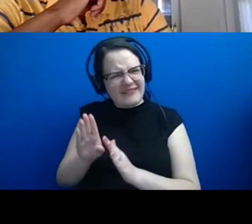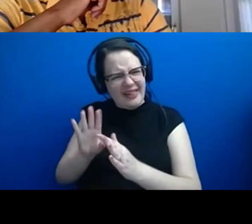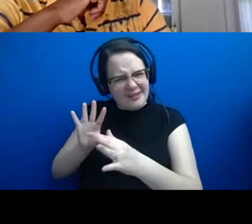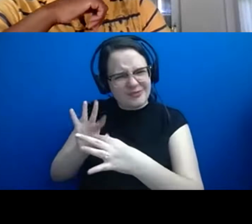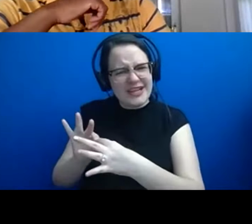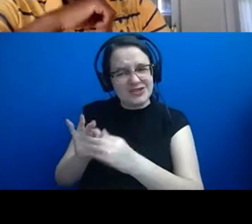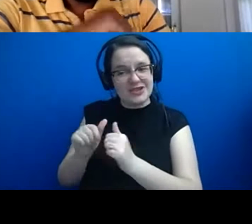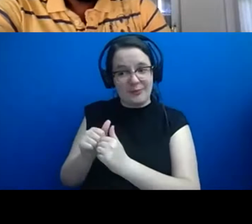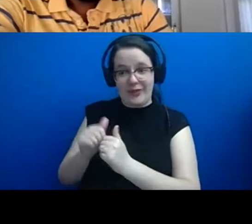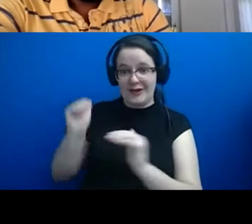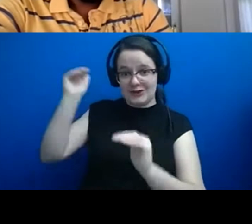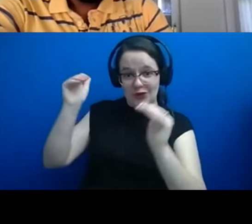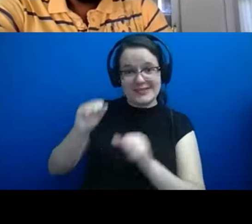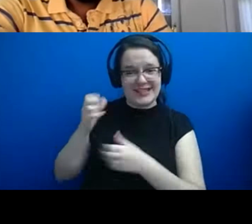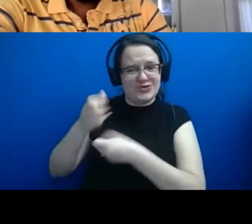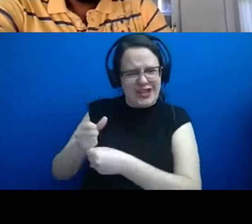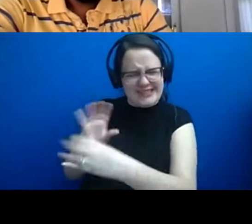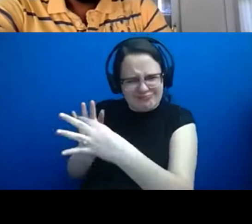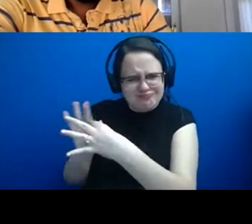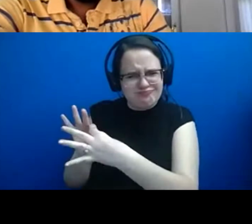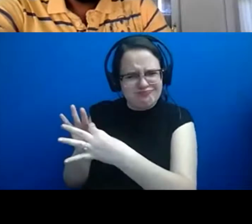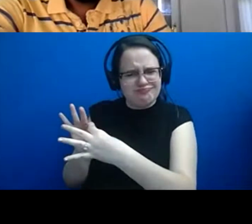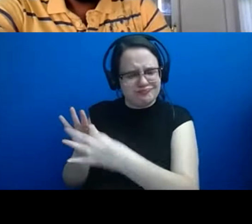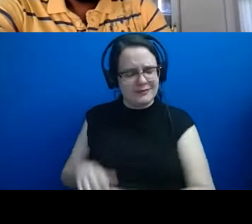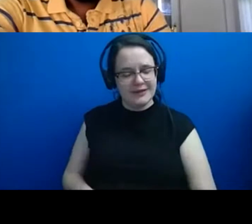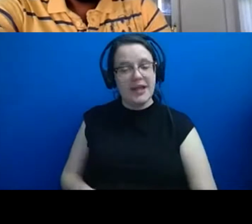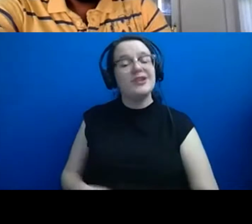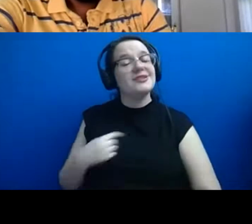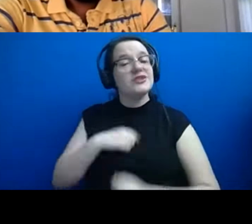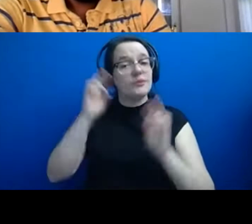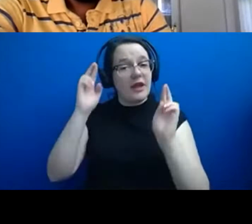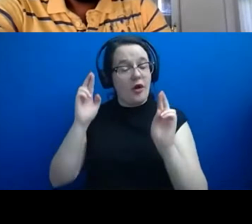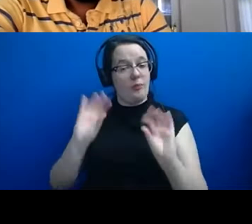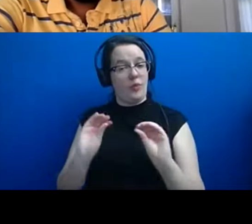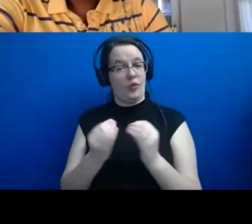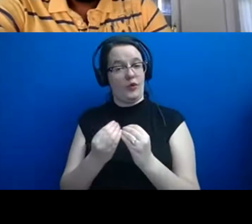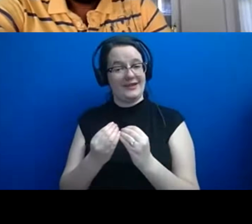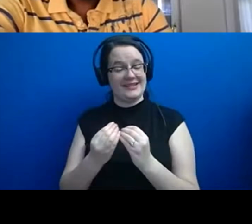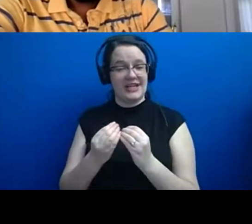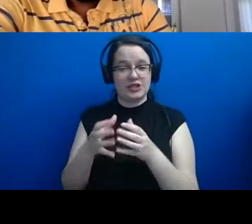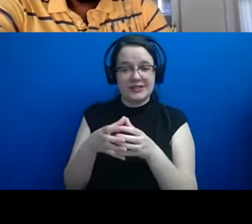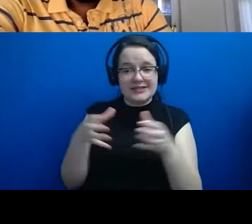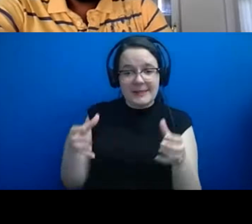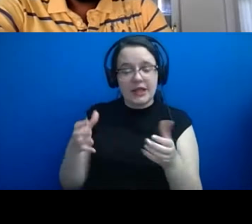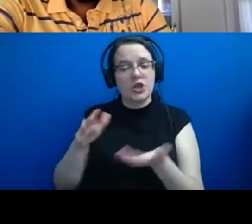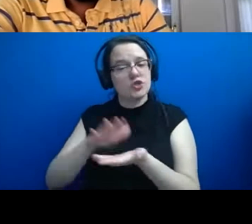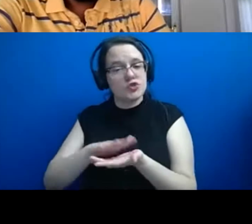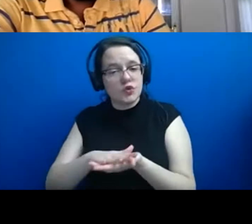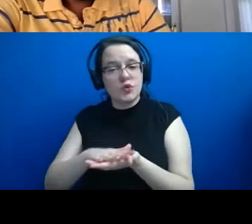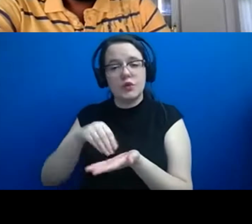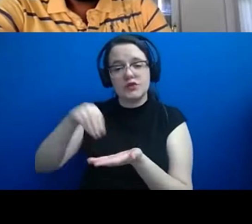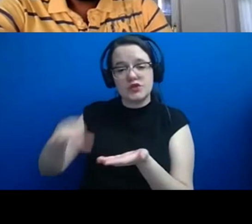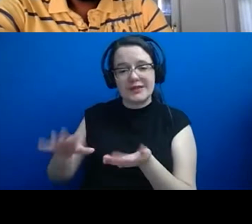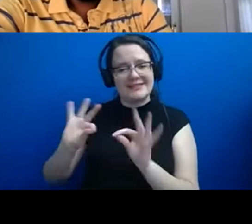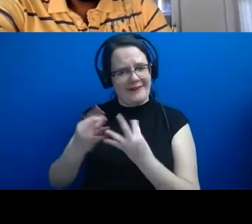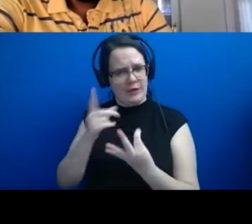their lives. And so we hope to continue to expand the organizations, schools, students, and families that